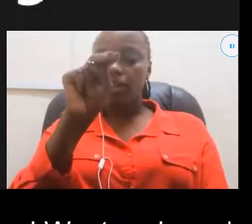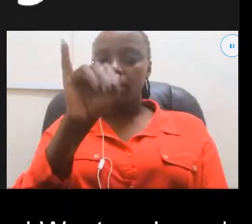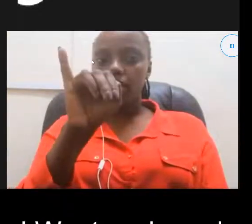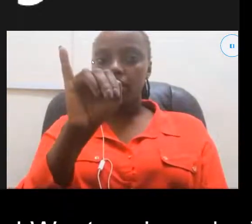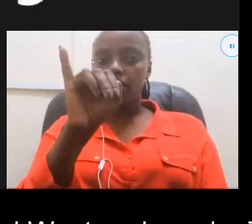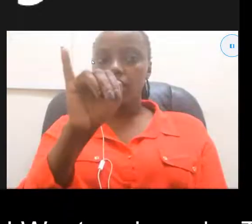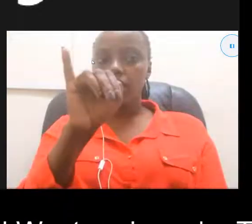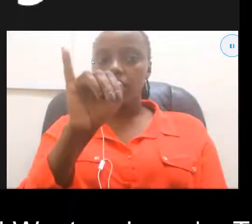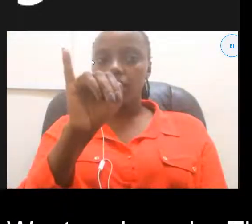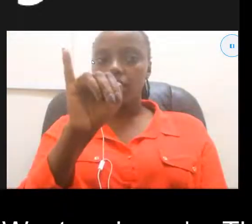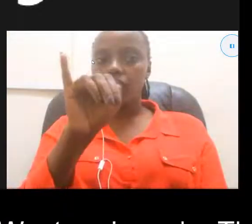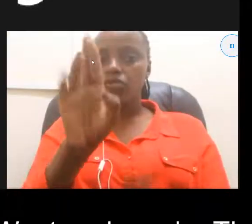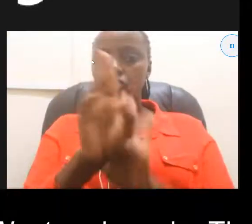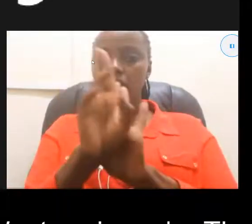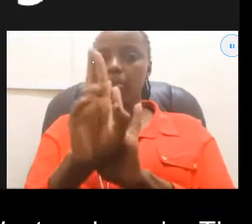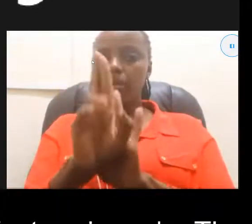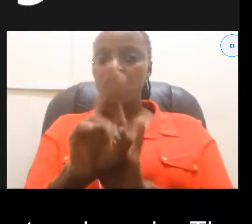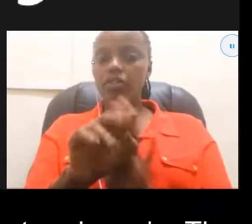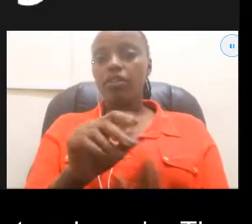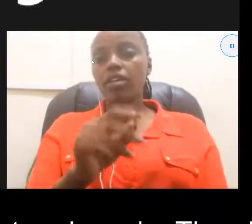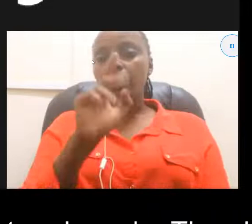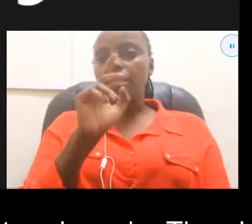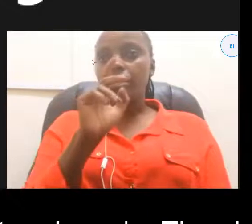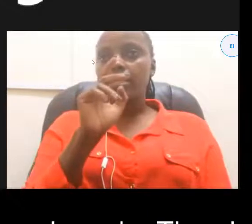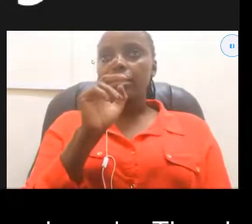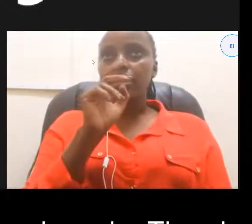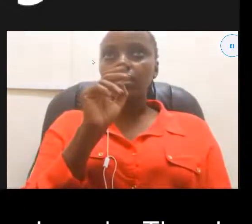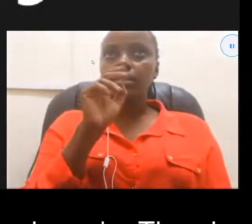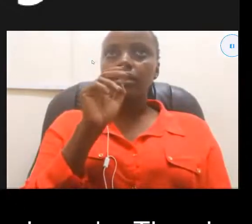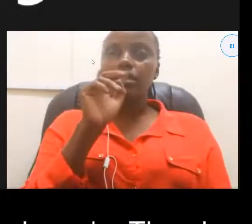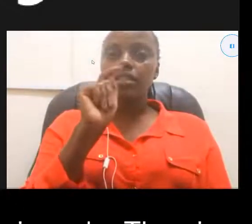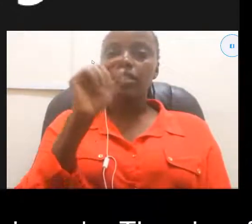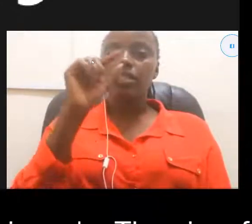On behalf of TCRF?